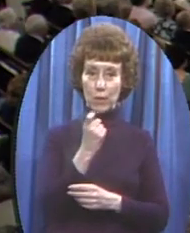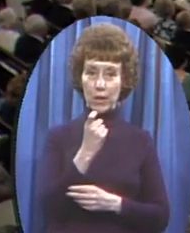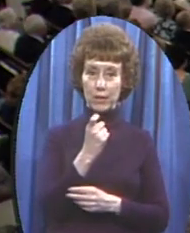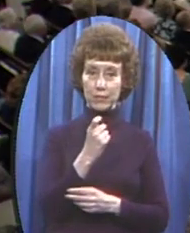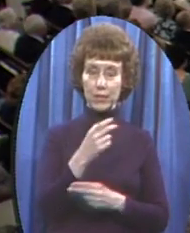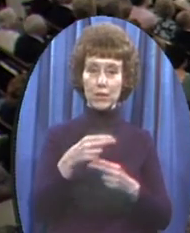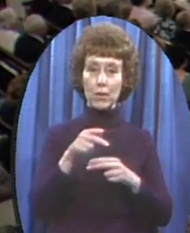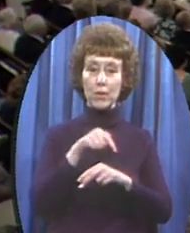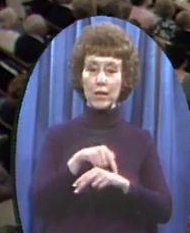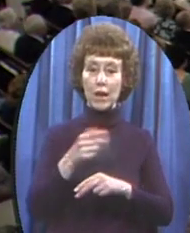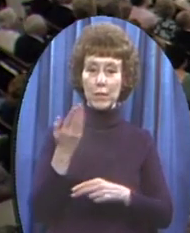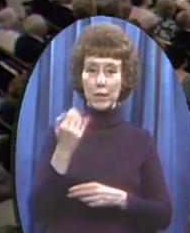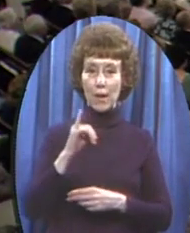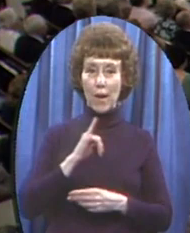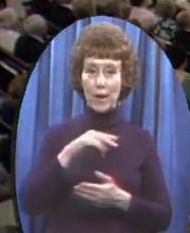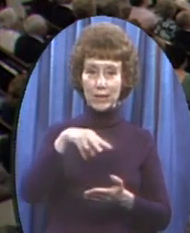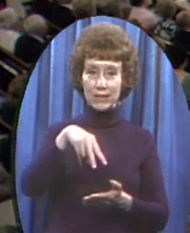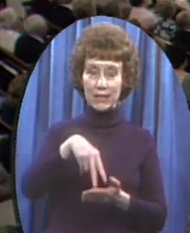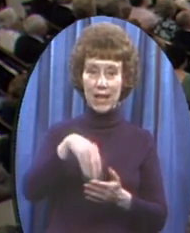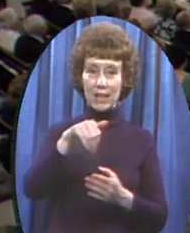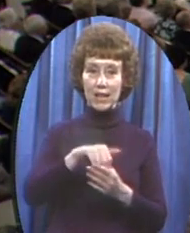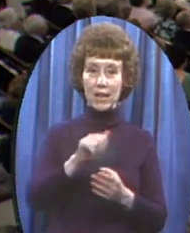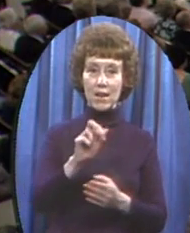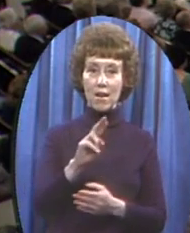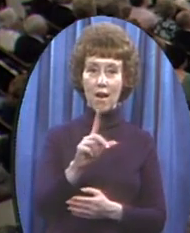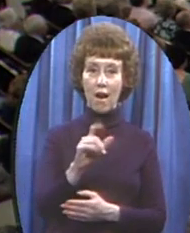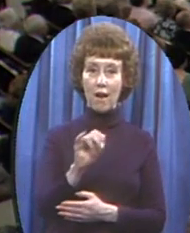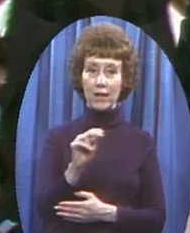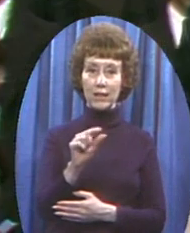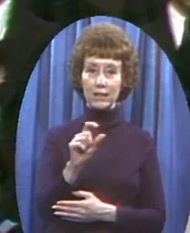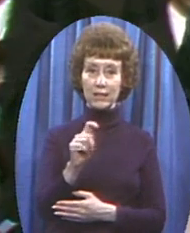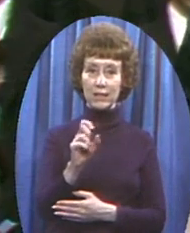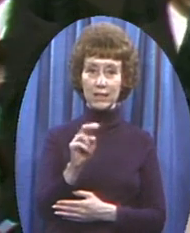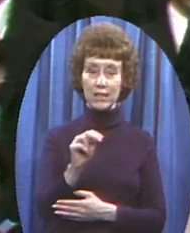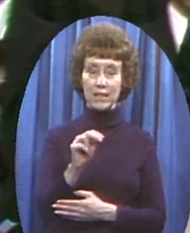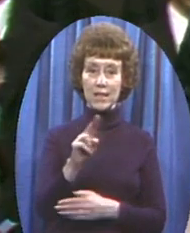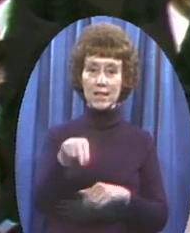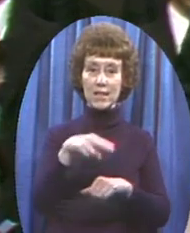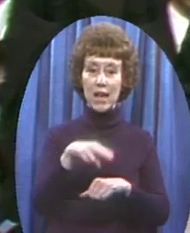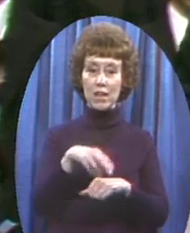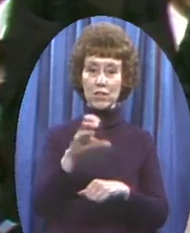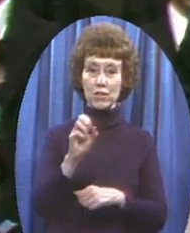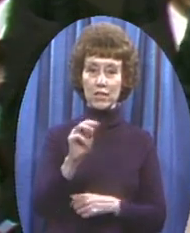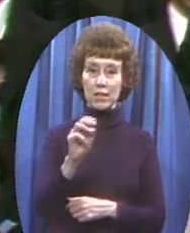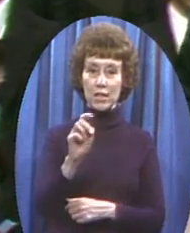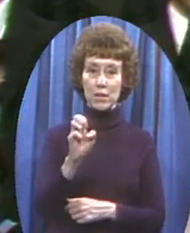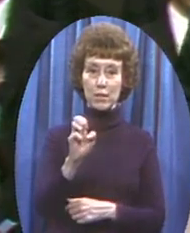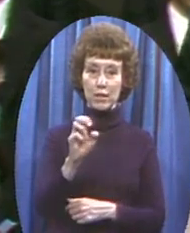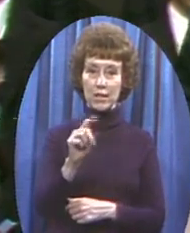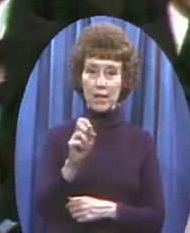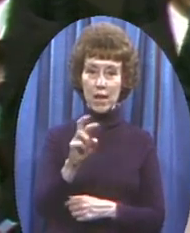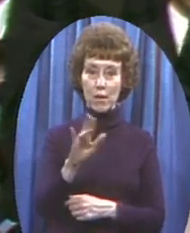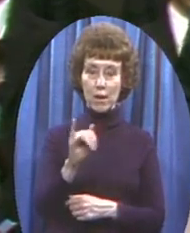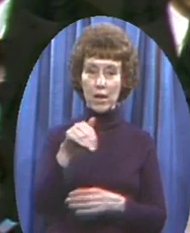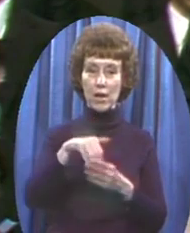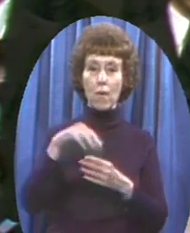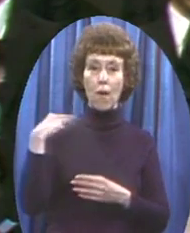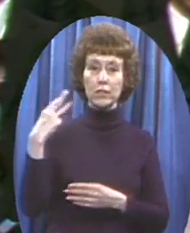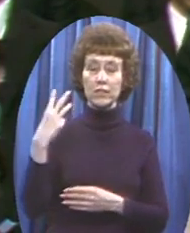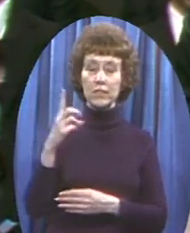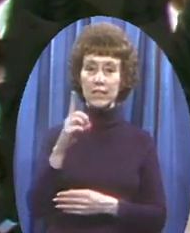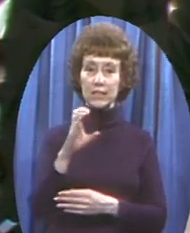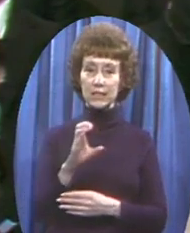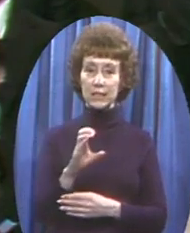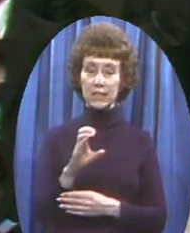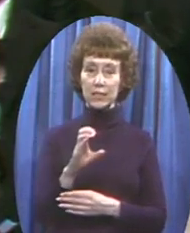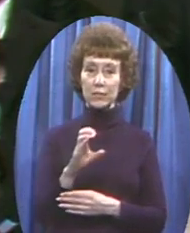Recently, I was standing in Arlington National Cemetery in Washington, D.C. There were tombstones